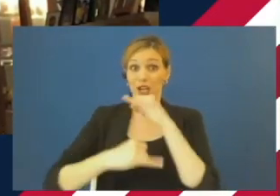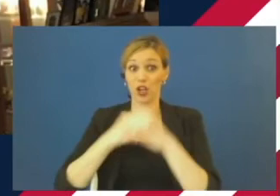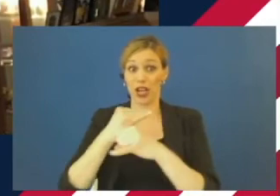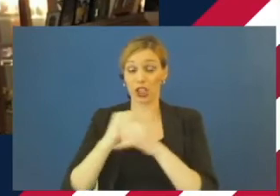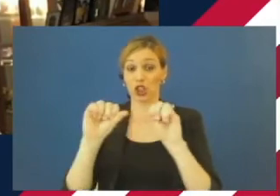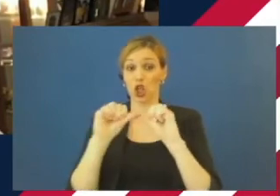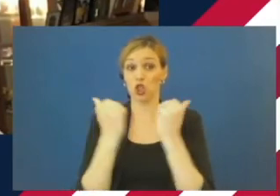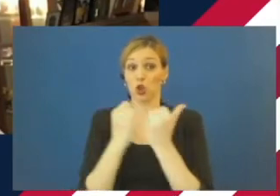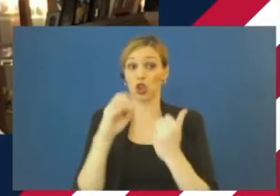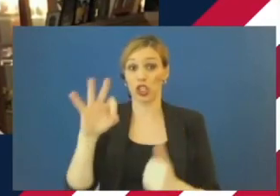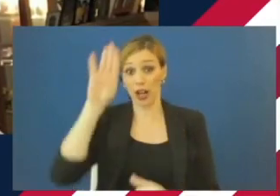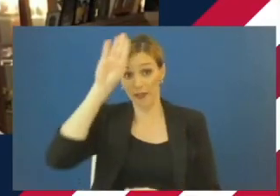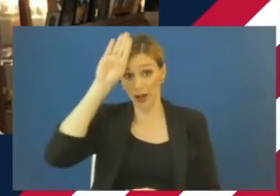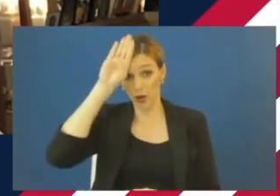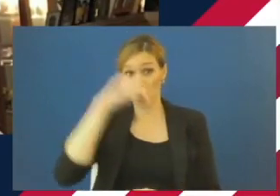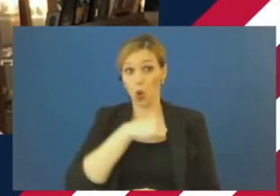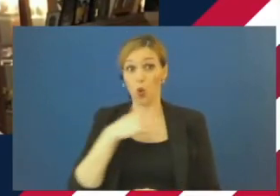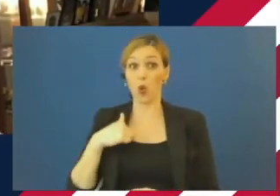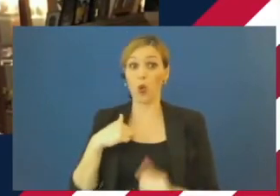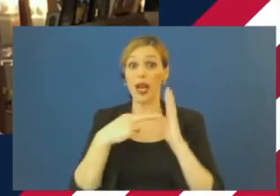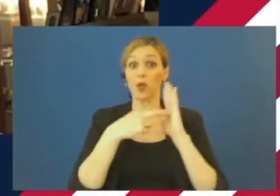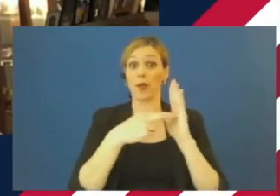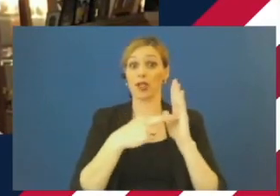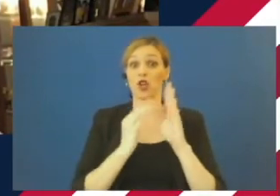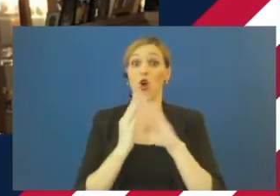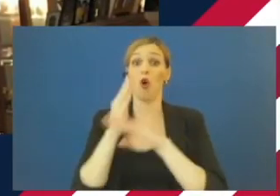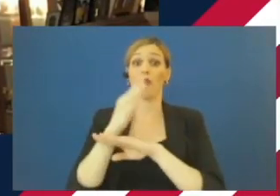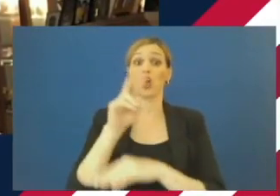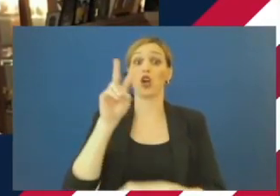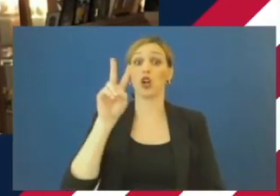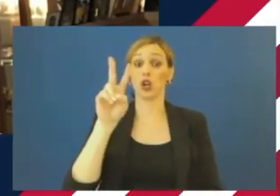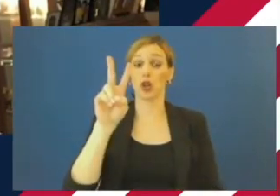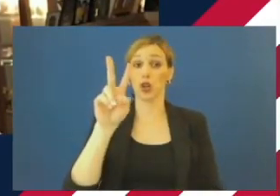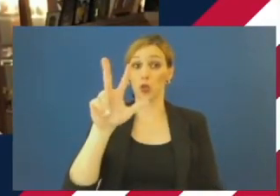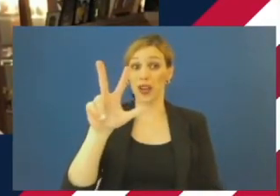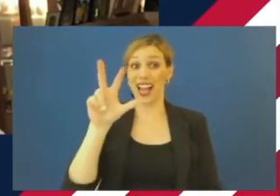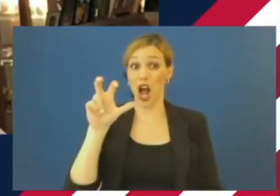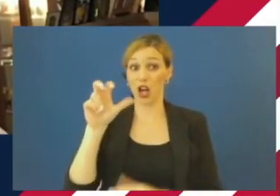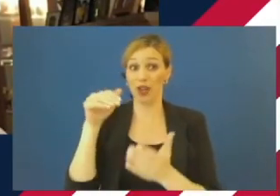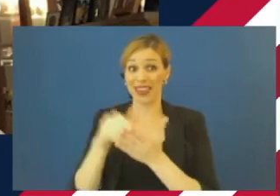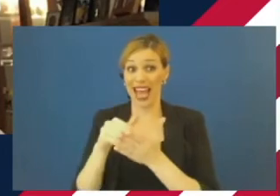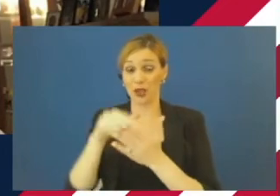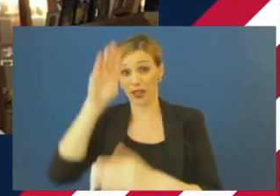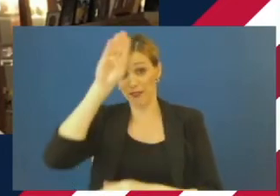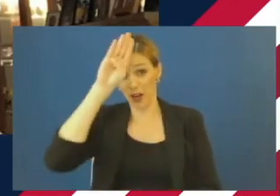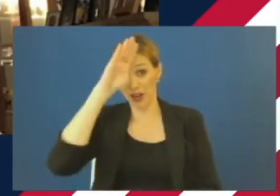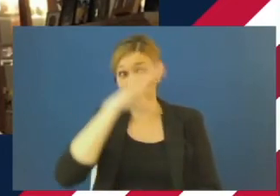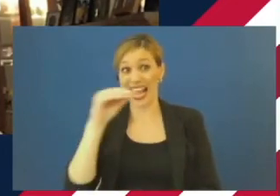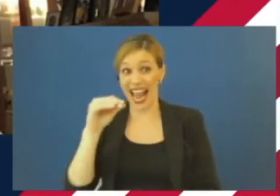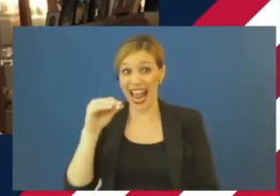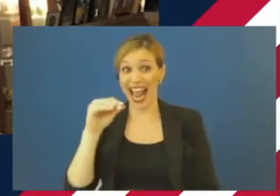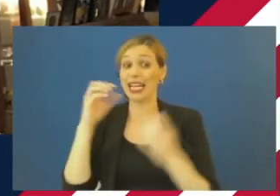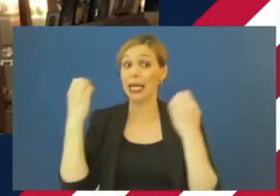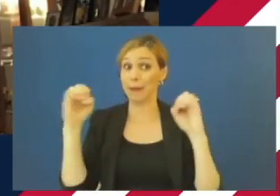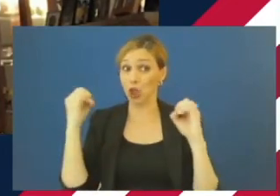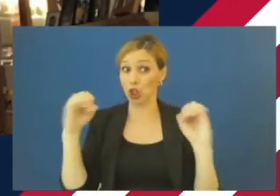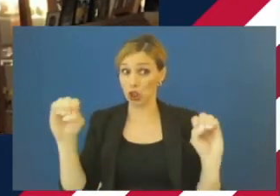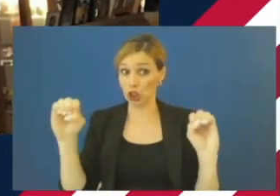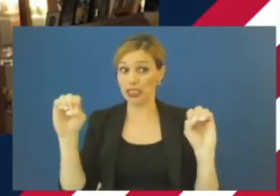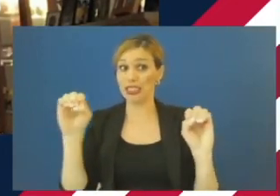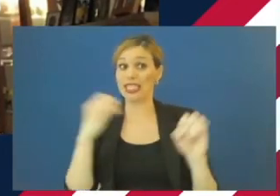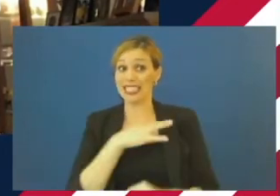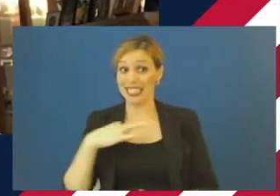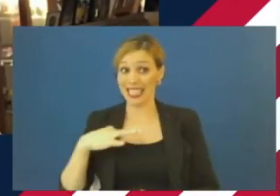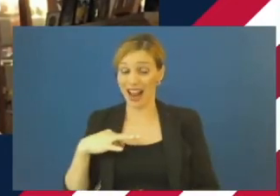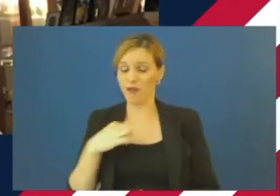over 320,000 professional firefighters and emergency medical personnel working hard every day to serve our communities on the